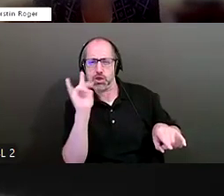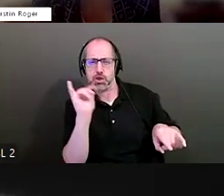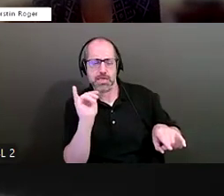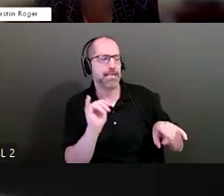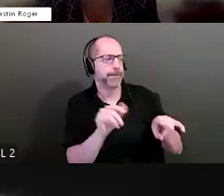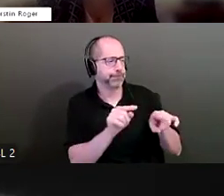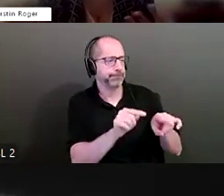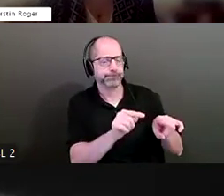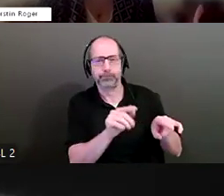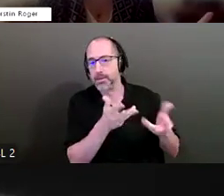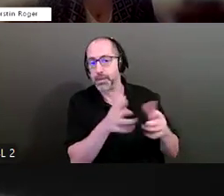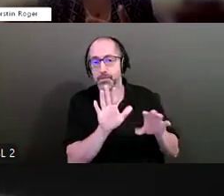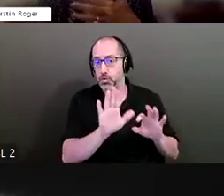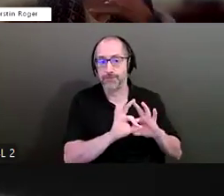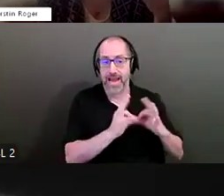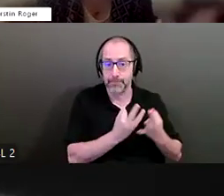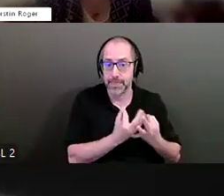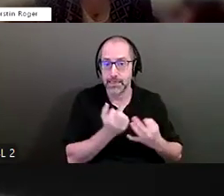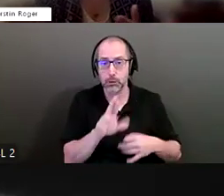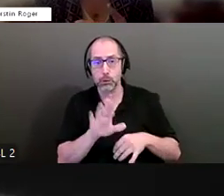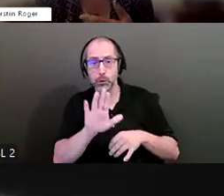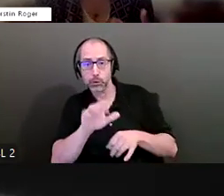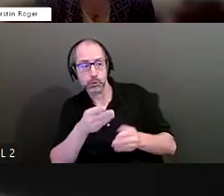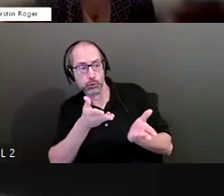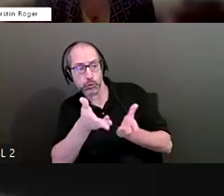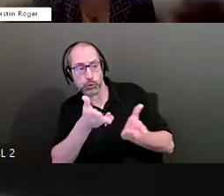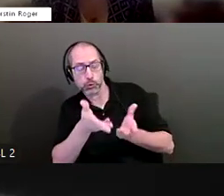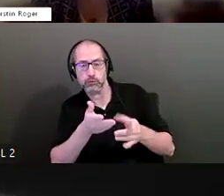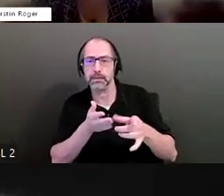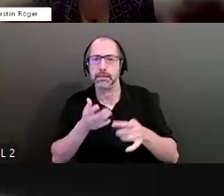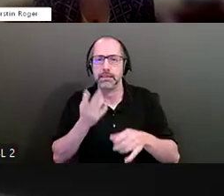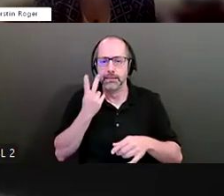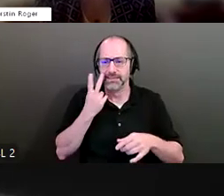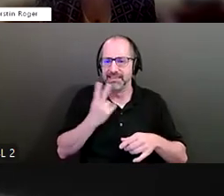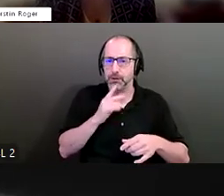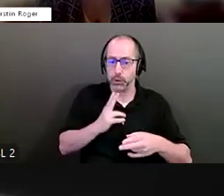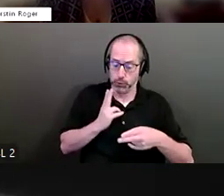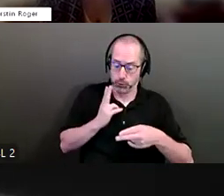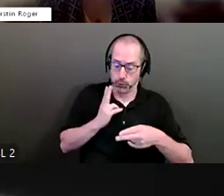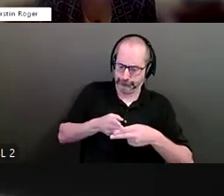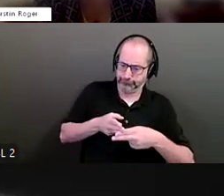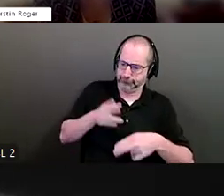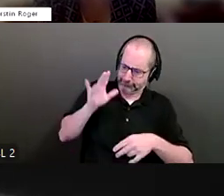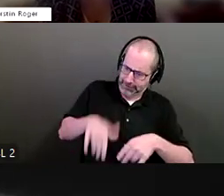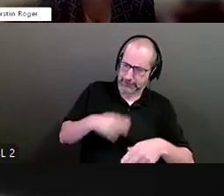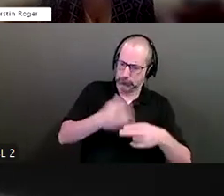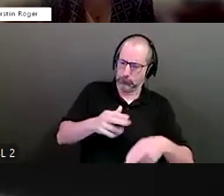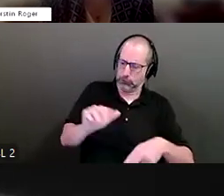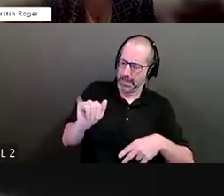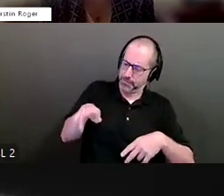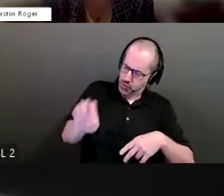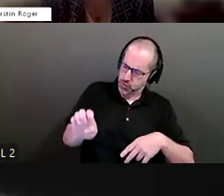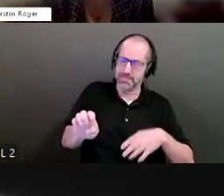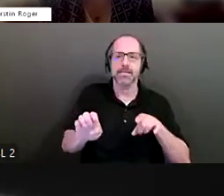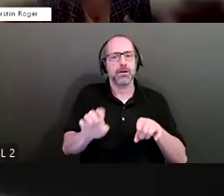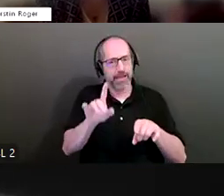abuse in your family or something you're experiencing, we know that issues around naming abuse are really key. And